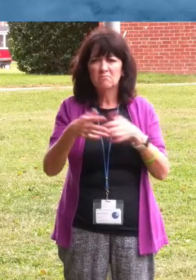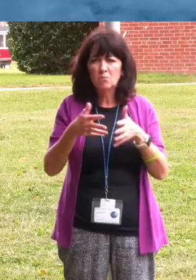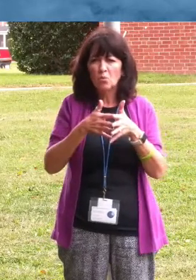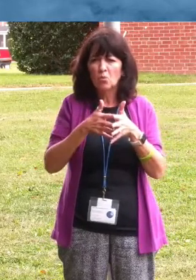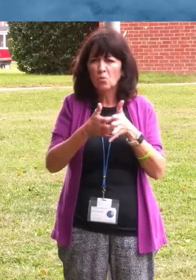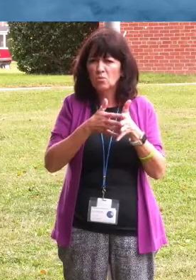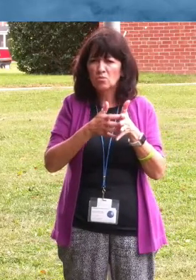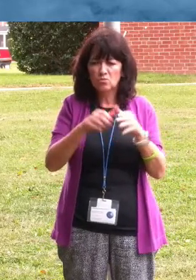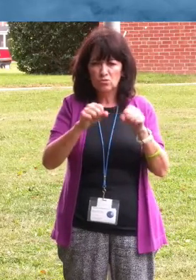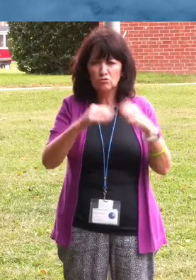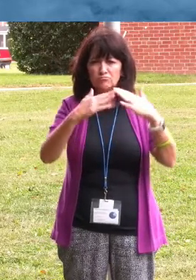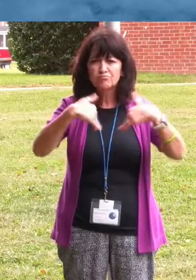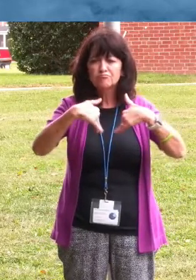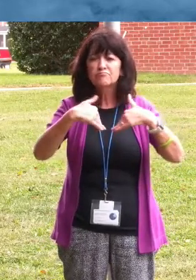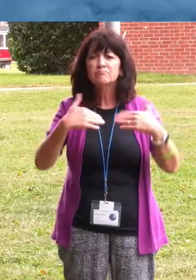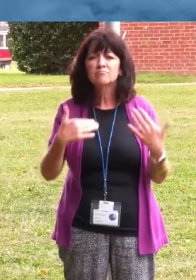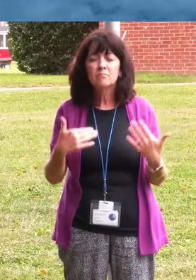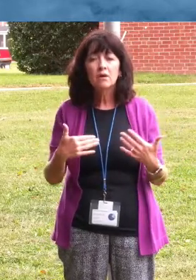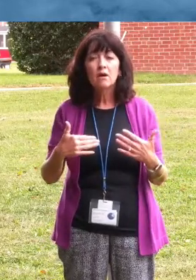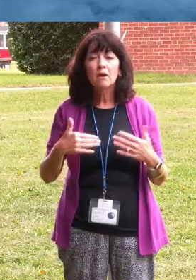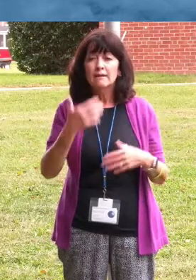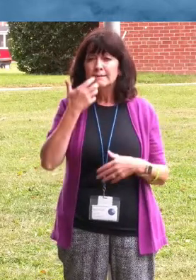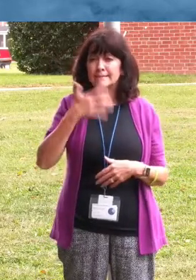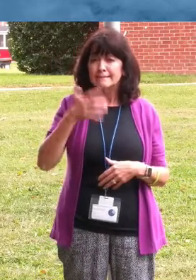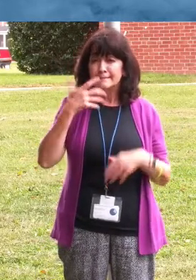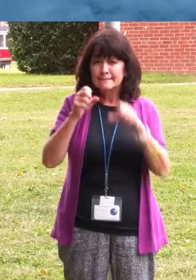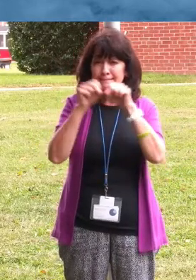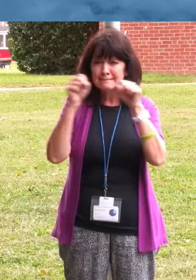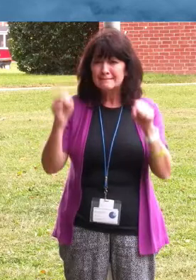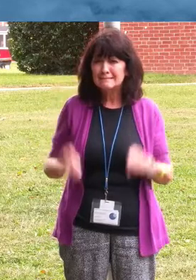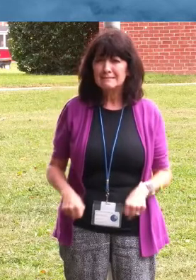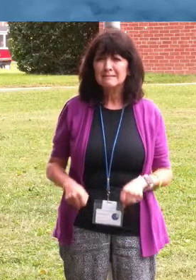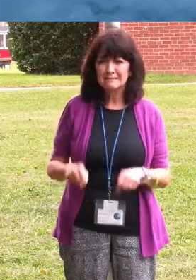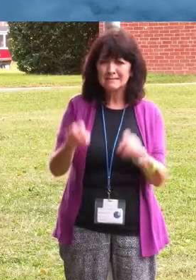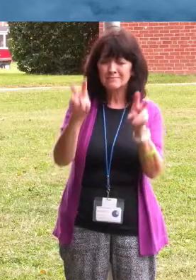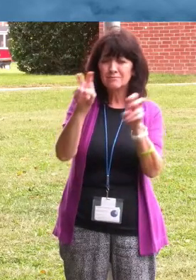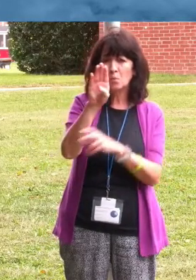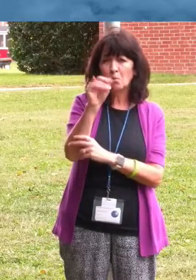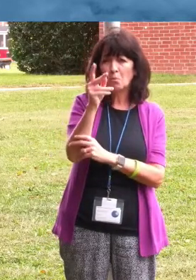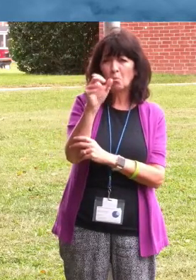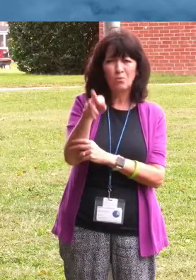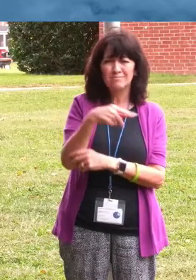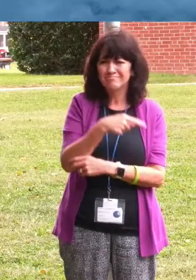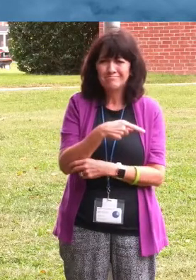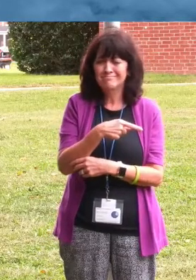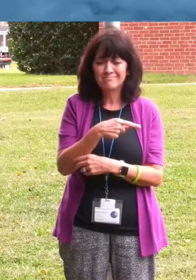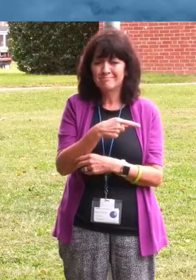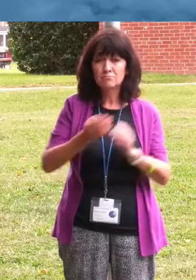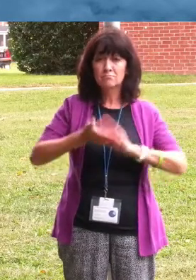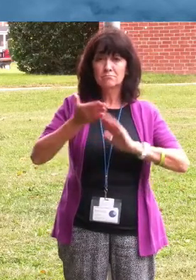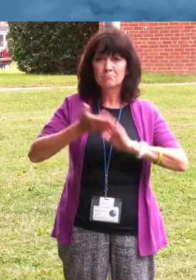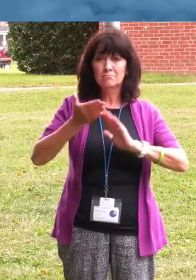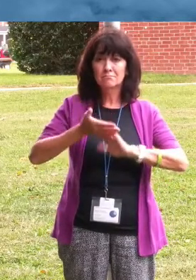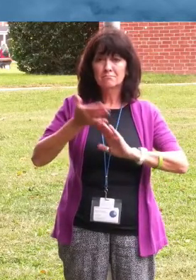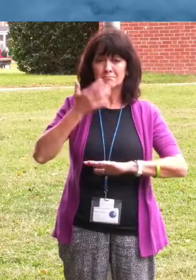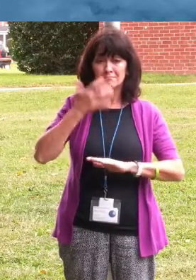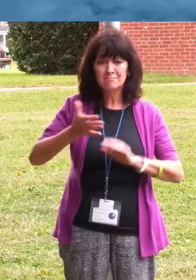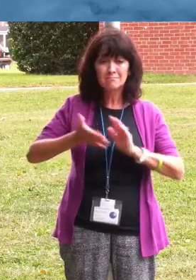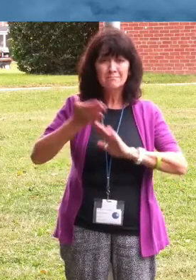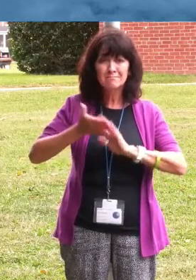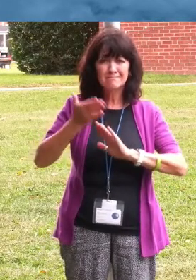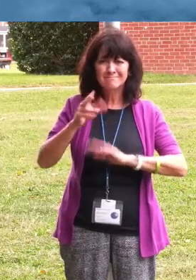apparently the existence boilers and systems are obsolete and inefficient. Today, while the residents